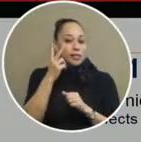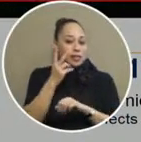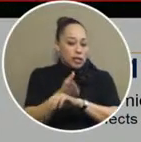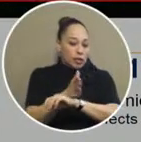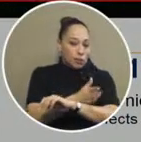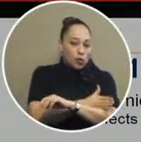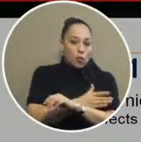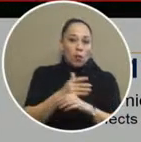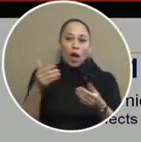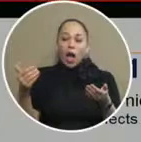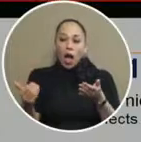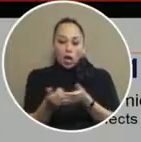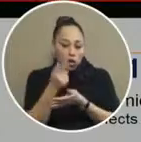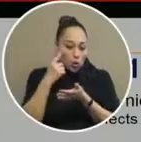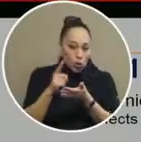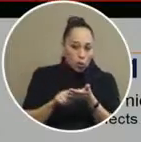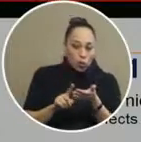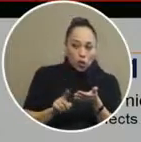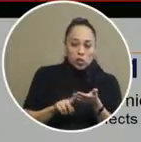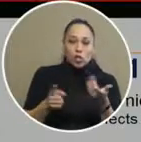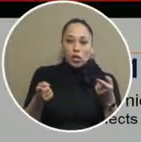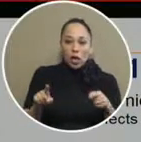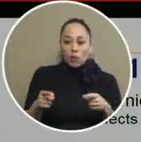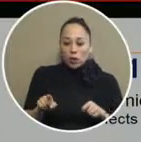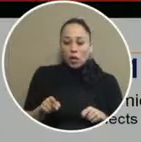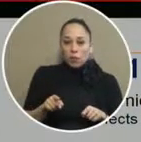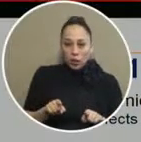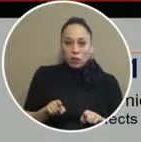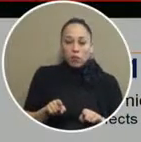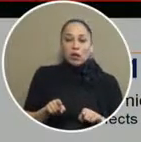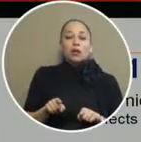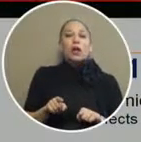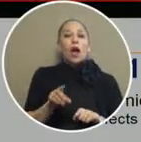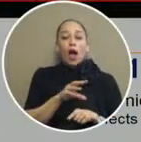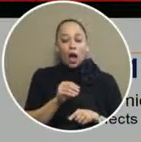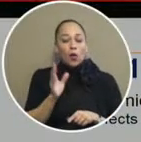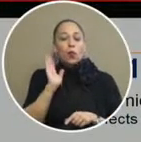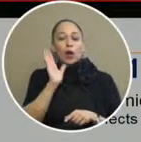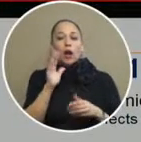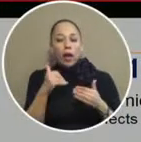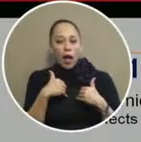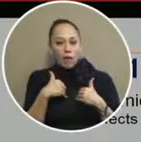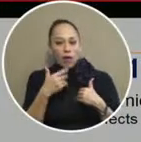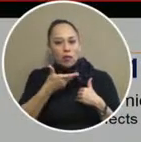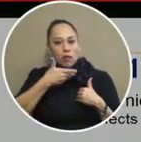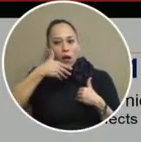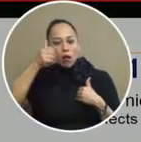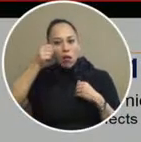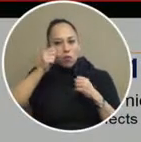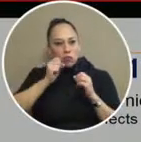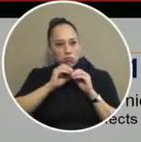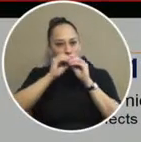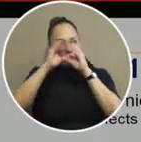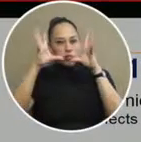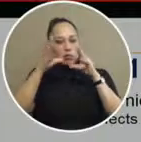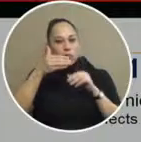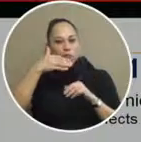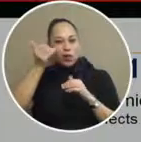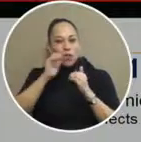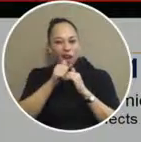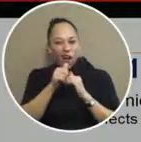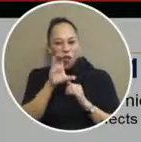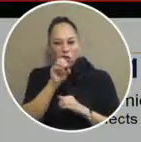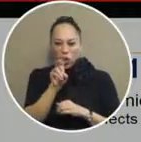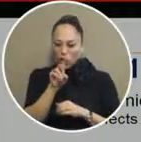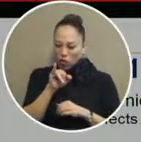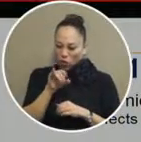improvements and new research coming out, and we will have a little better understanding of how COVID-19 affects the body